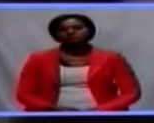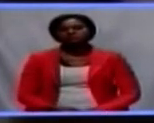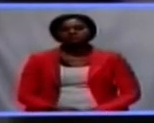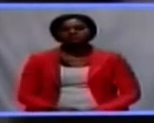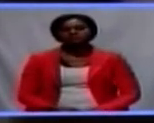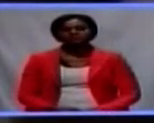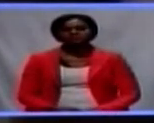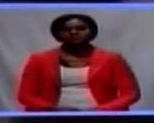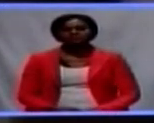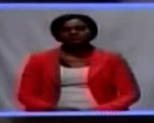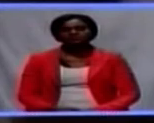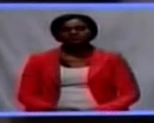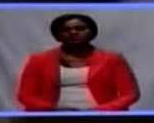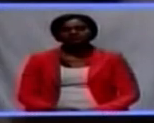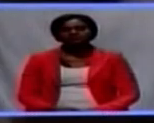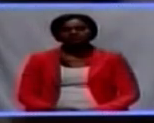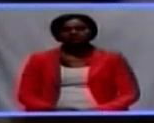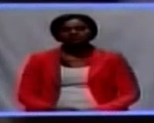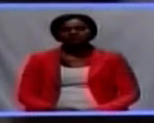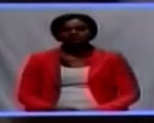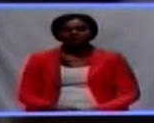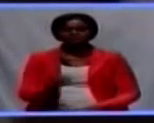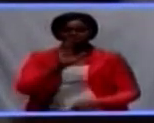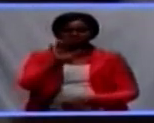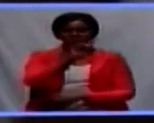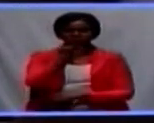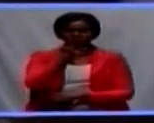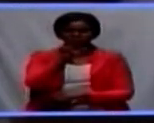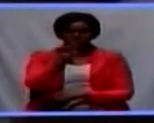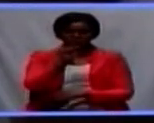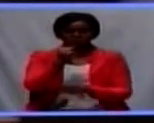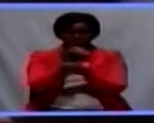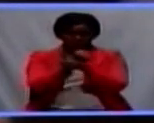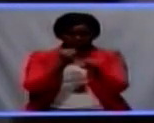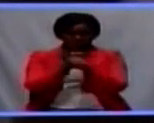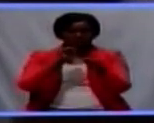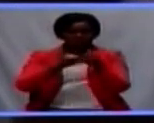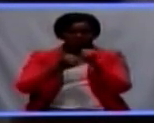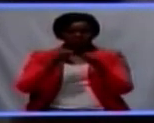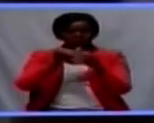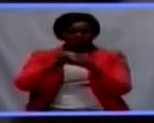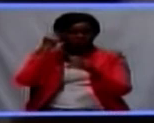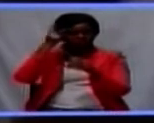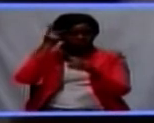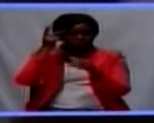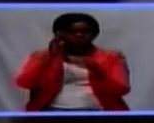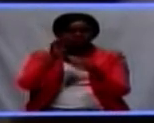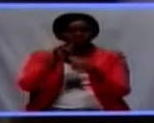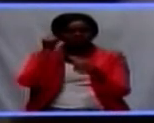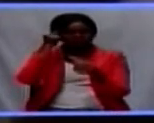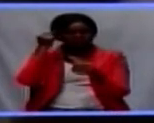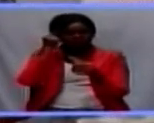is sometimes used to settle scores in the political arena by government? How would you react to that?